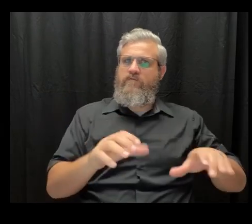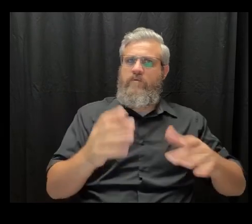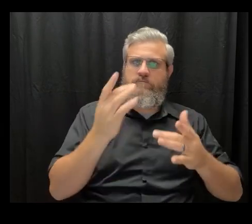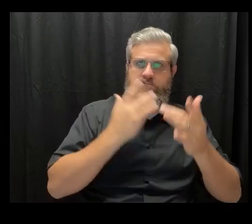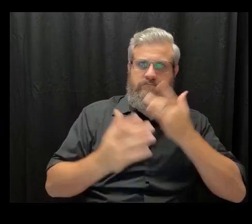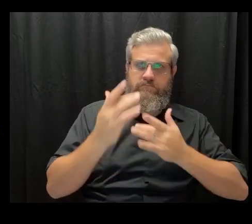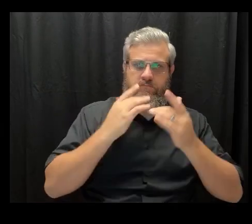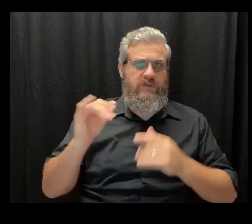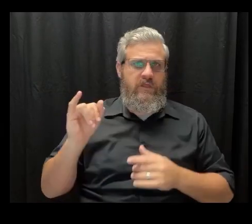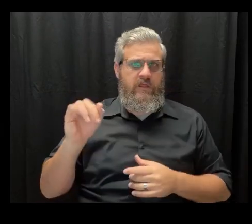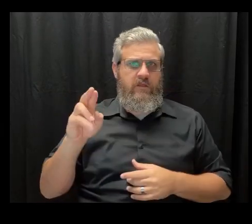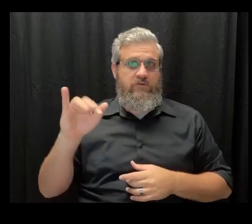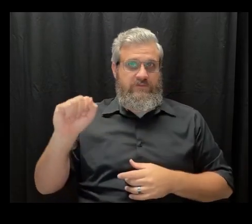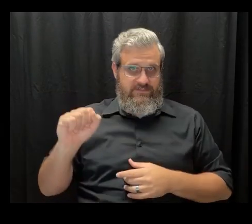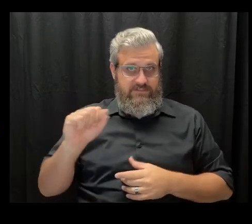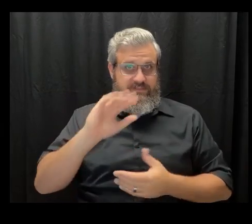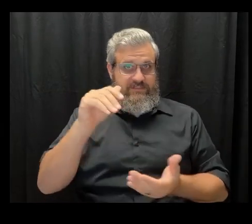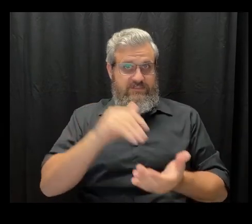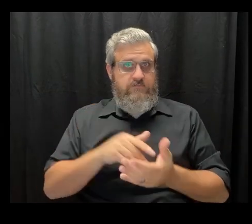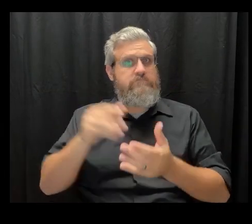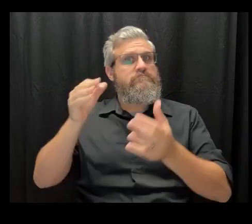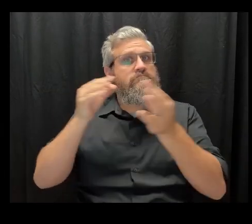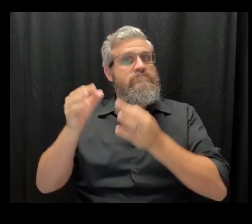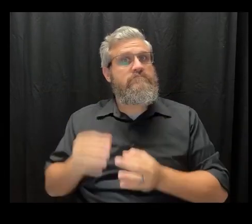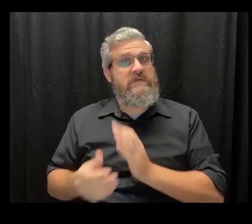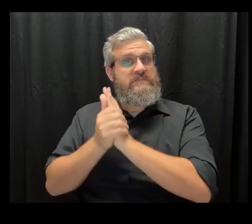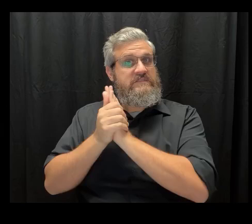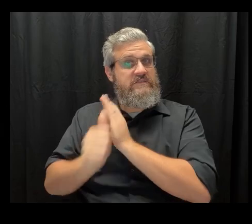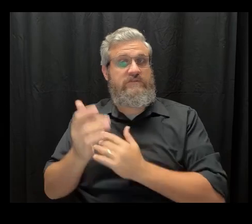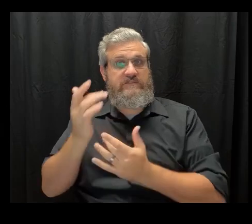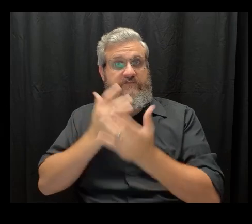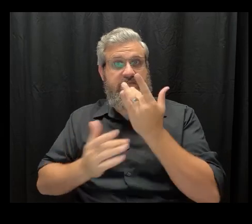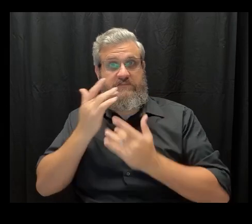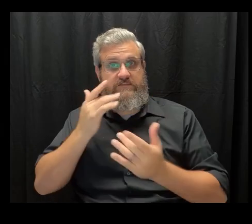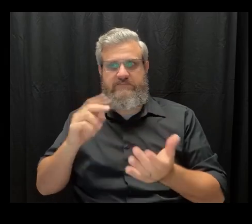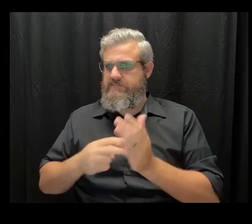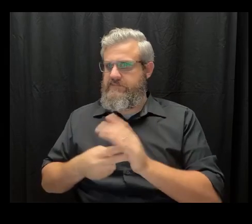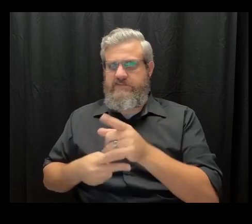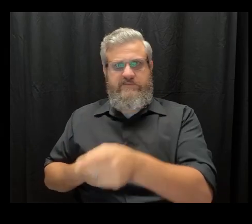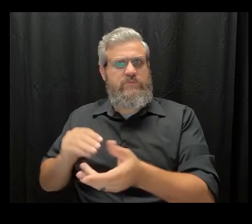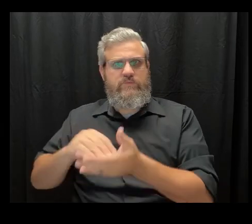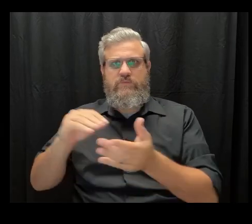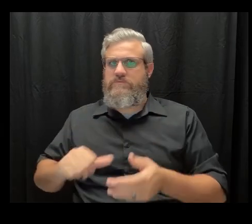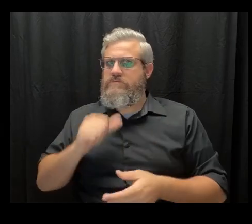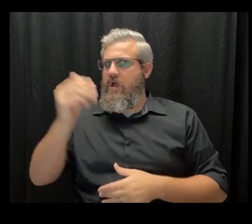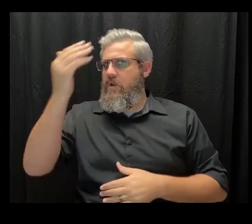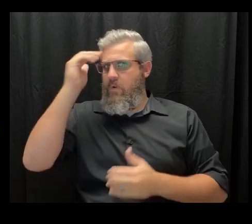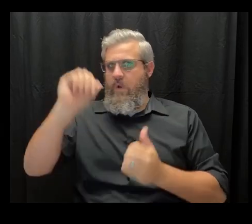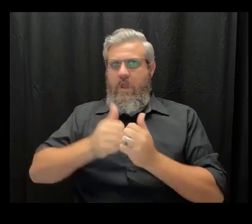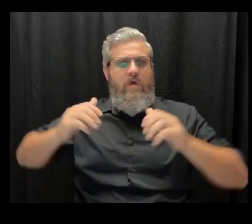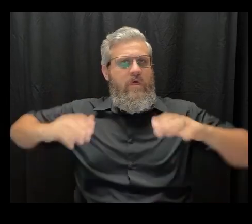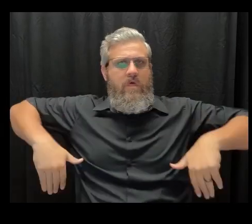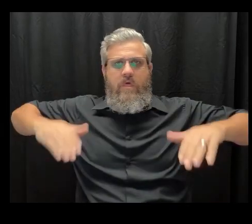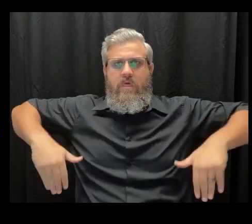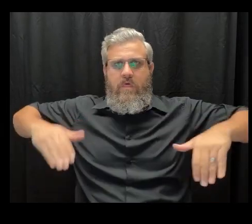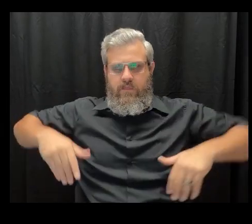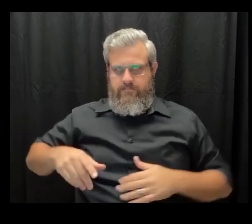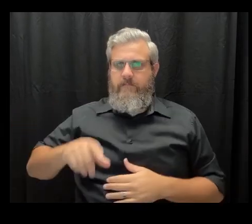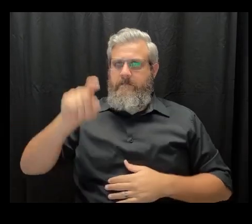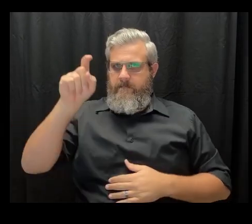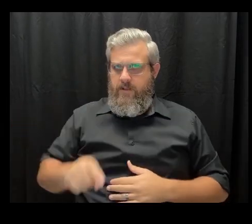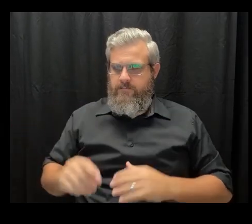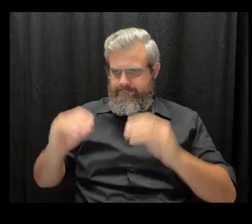are those that the student doesn't yet know how to do. They will need direct instruction, modeling, and lots of